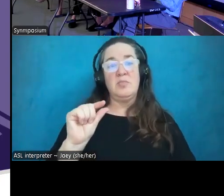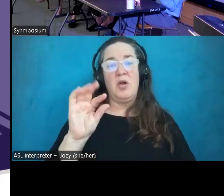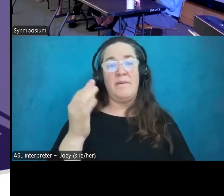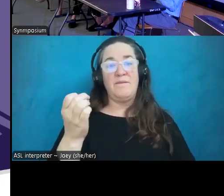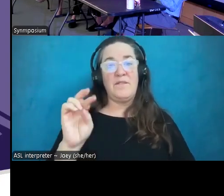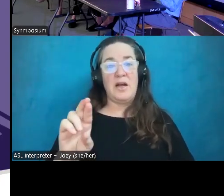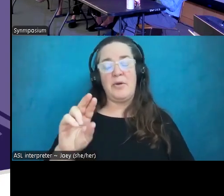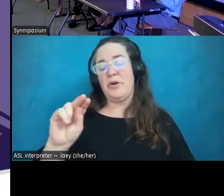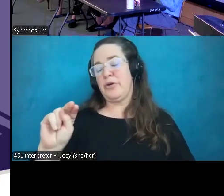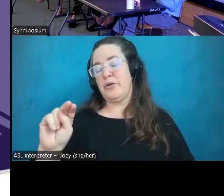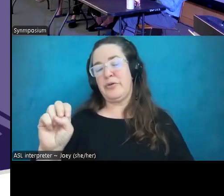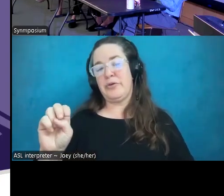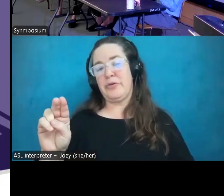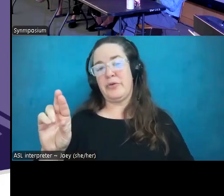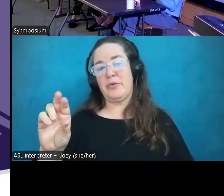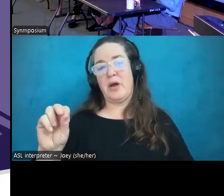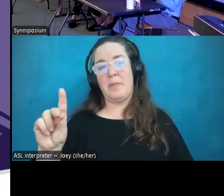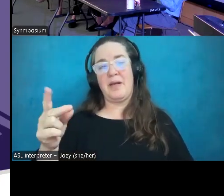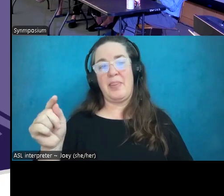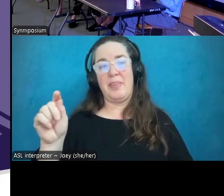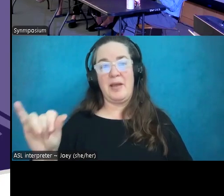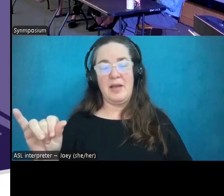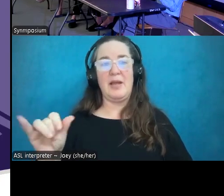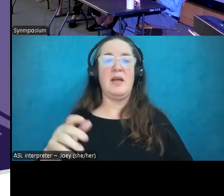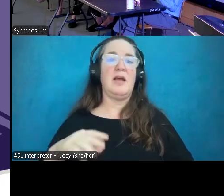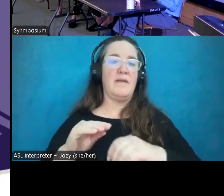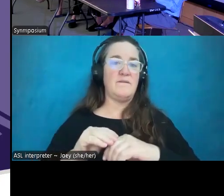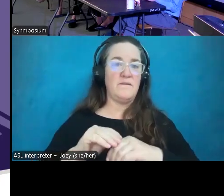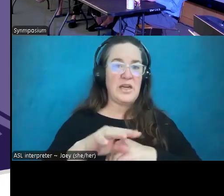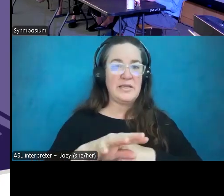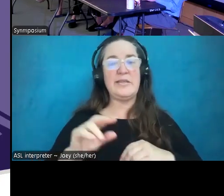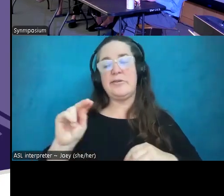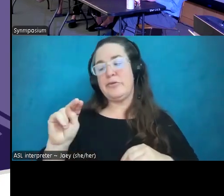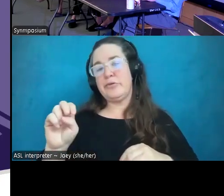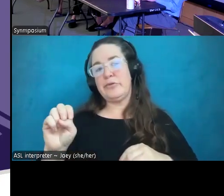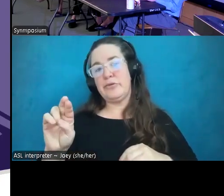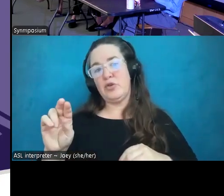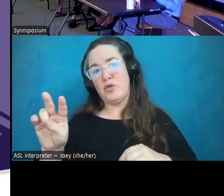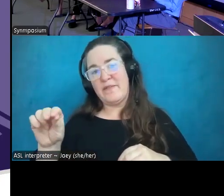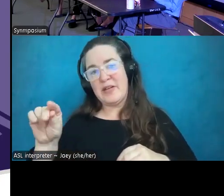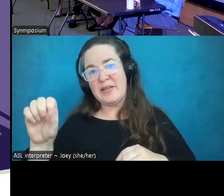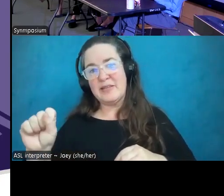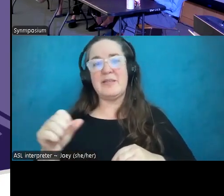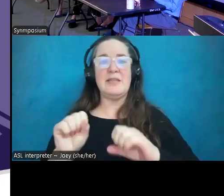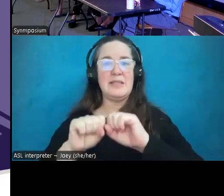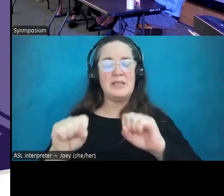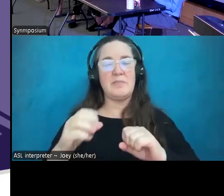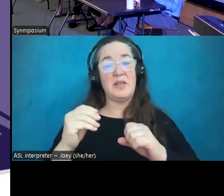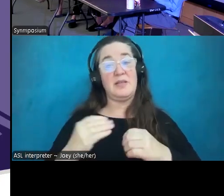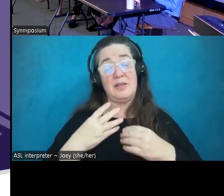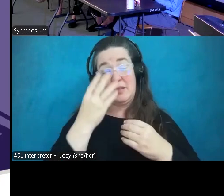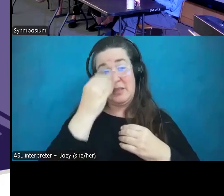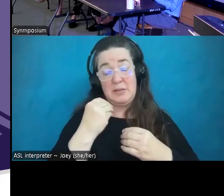sensory nervous systems is actually not a bad candidate for disease pathophysiology. And the interesting piece